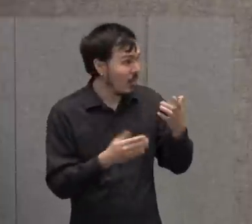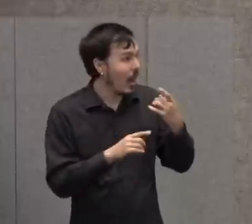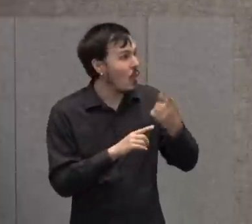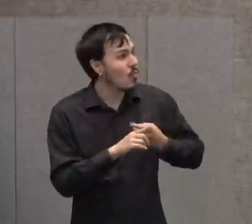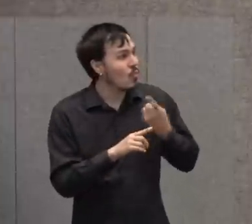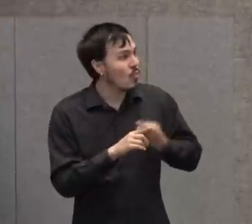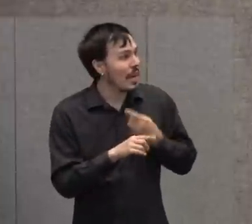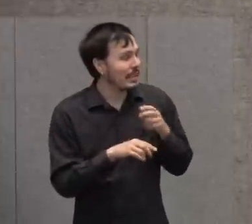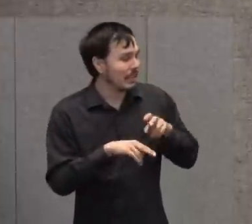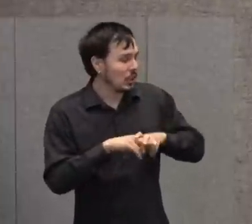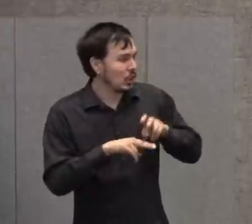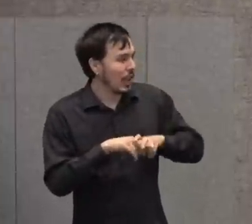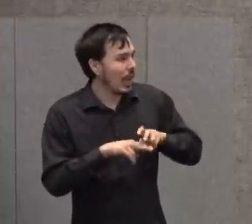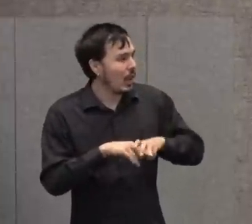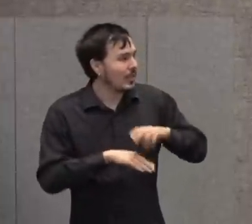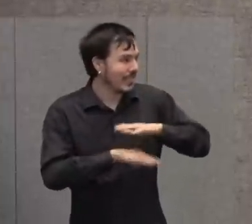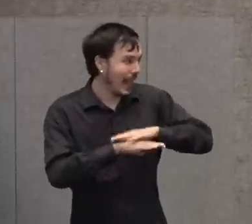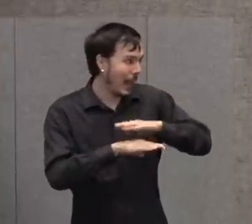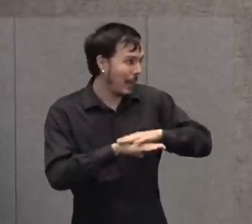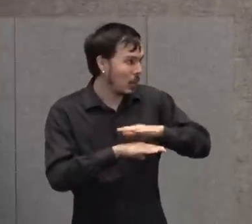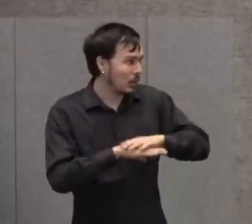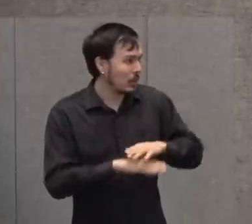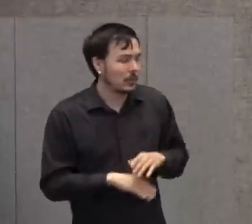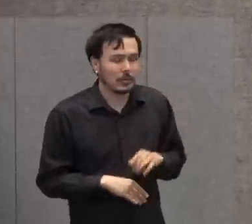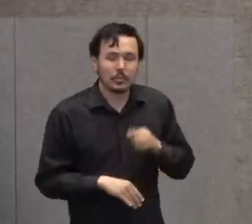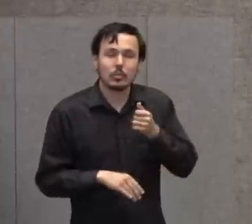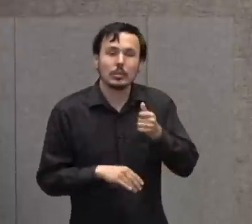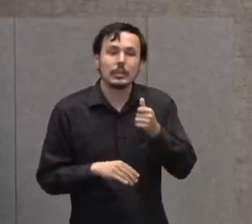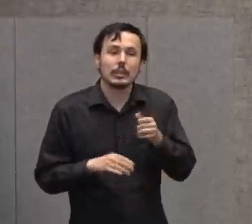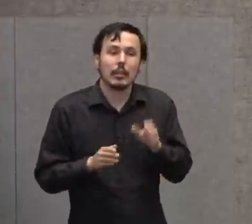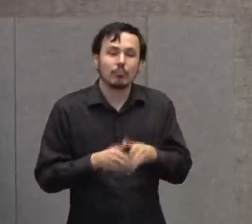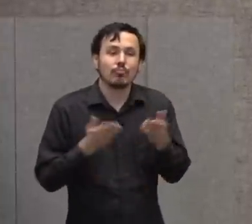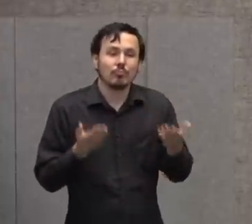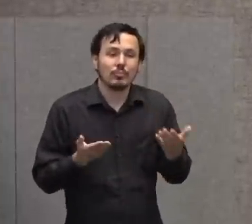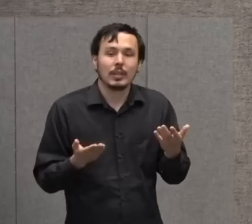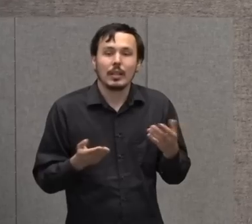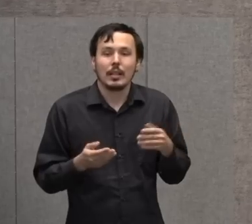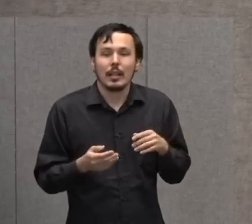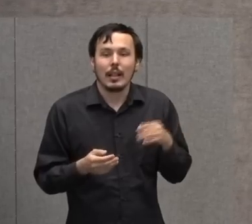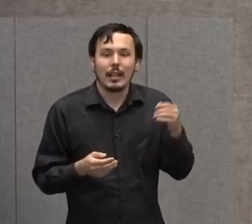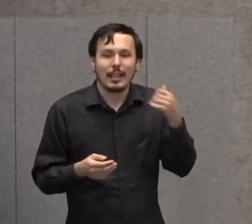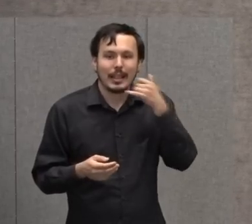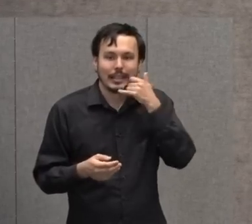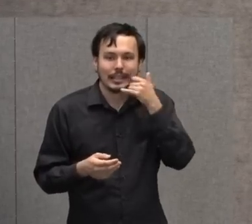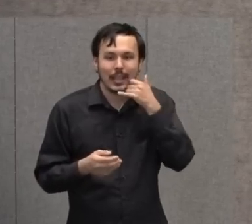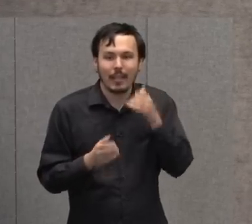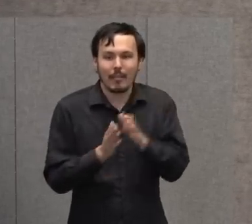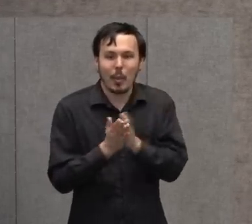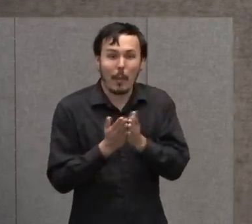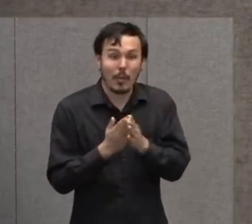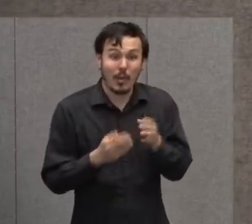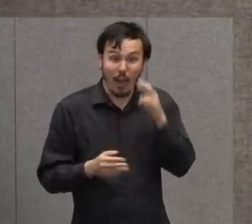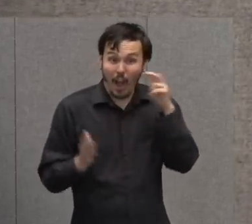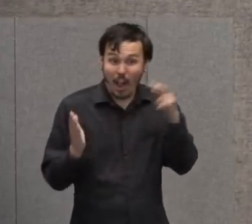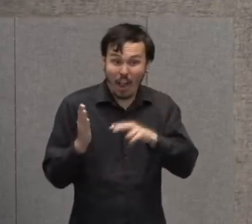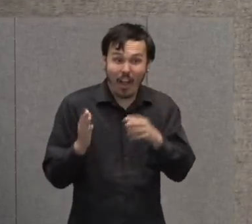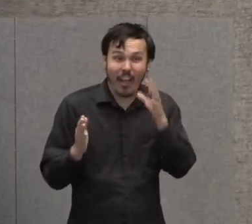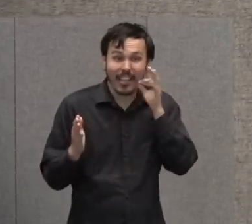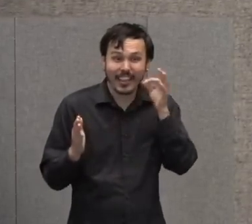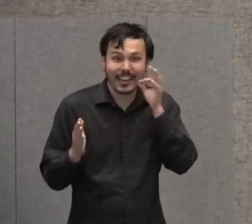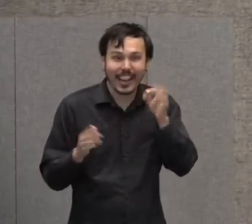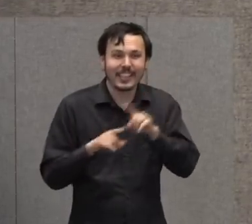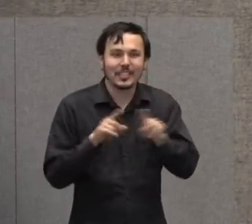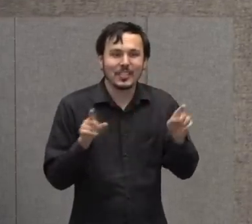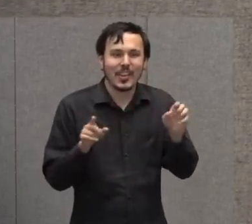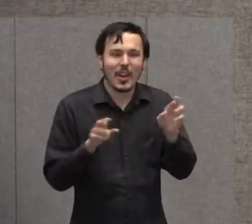Mrs. Comfort. She got out the telephone book. Look at the cat is ready for dinner already.